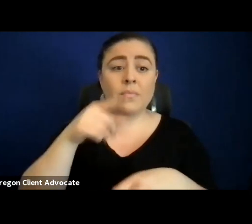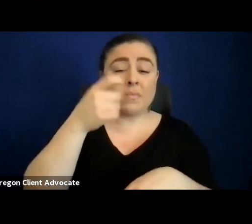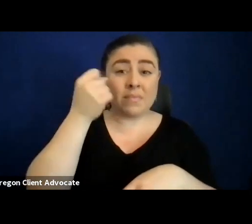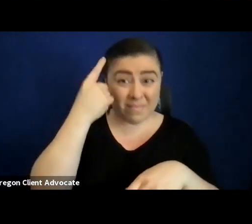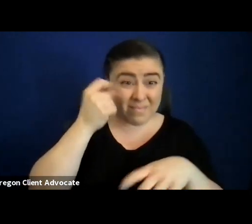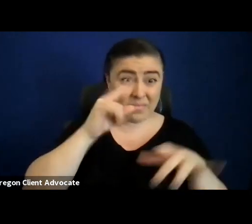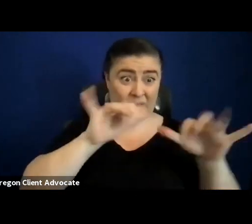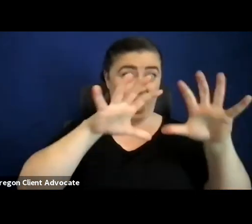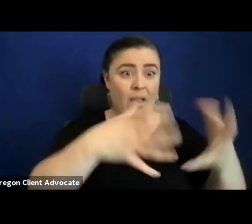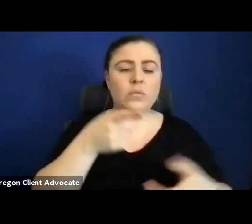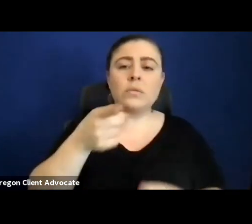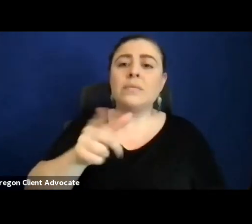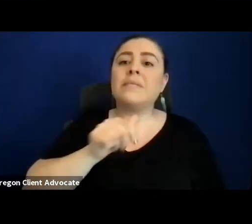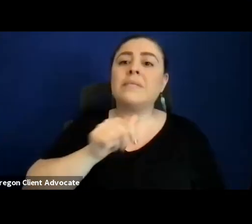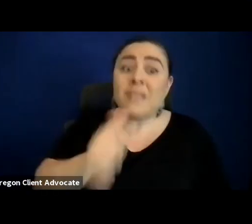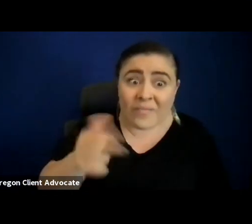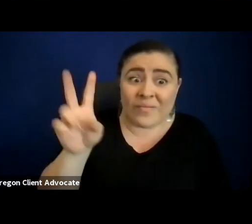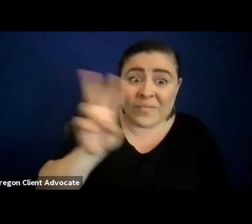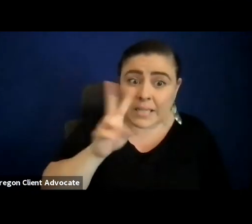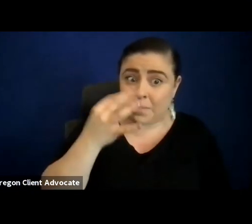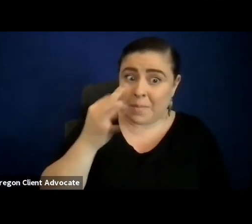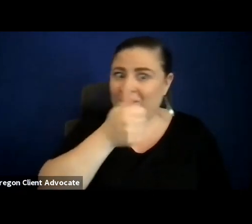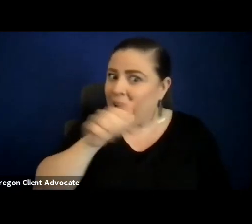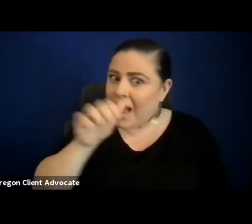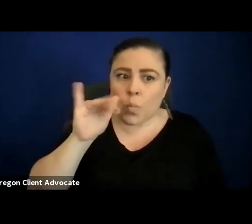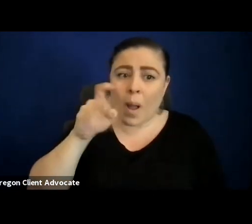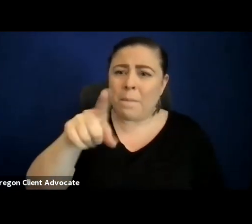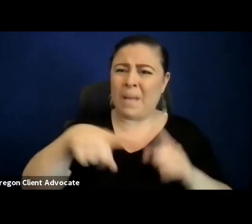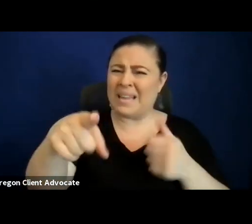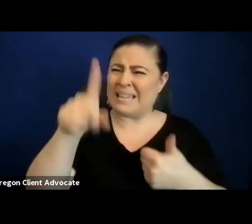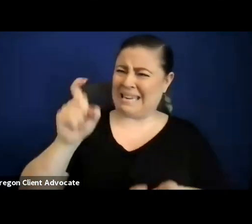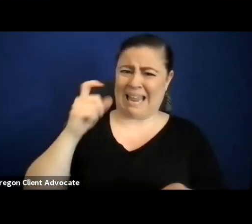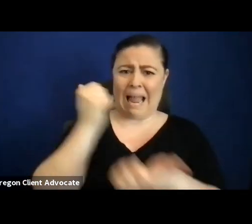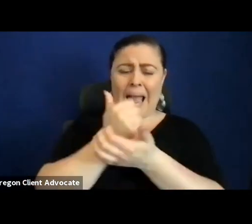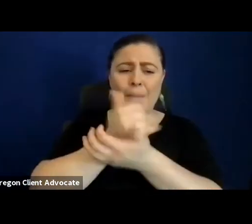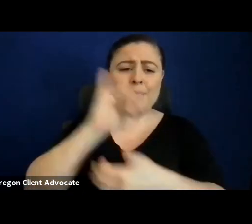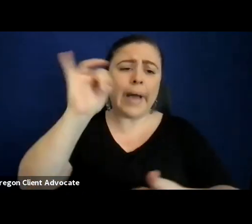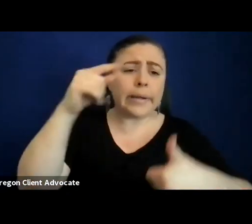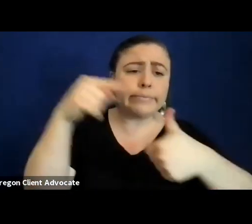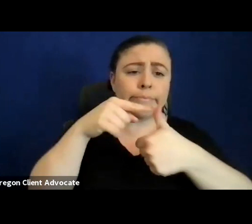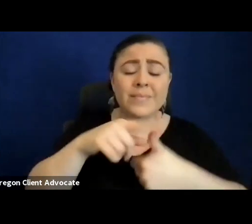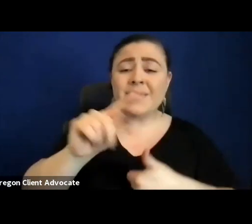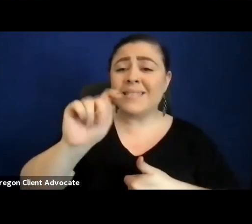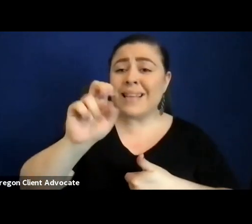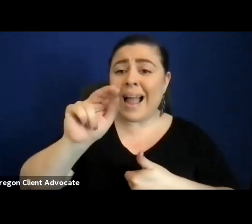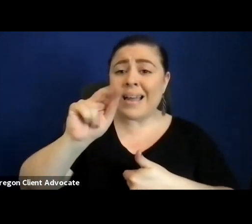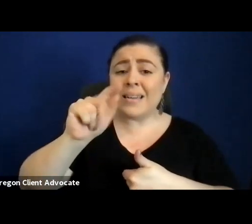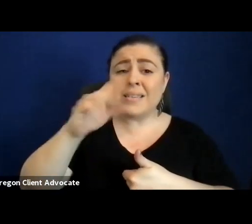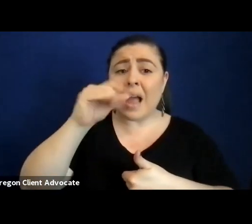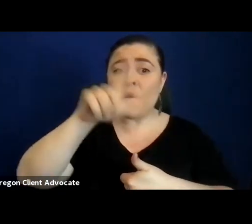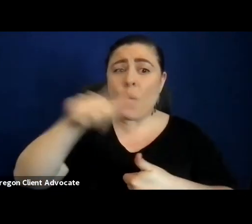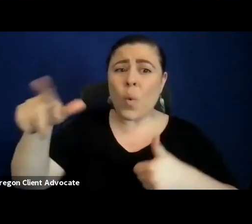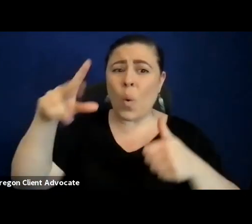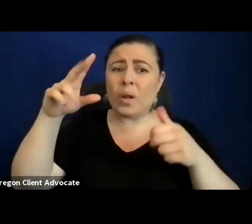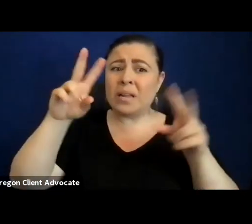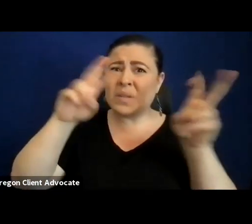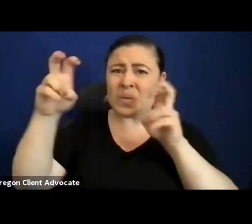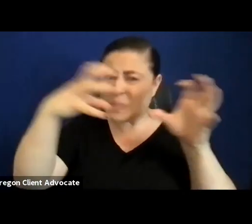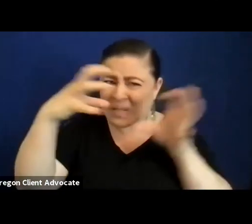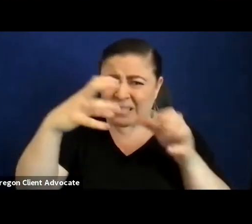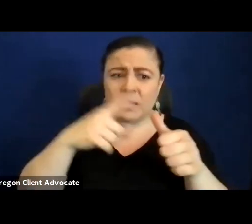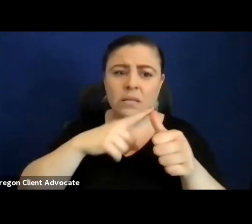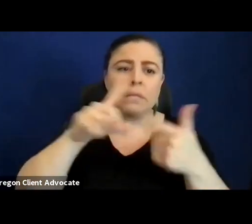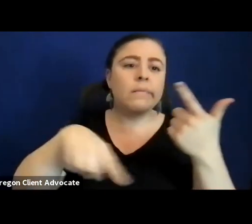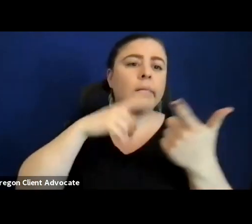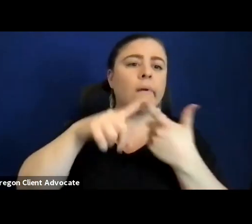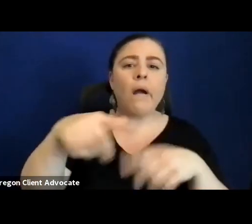you and be your deaf interpreter at an appointment. And if you're not a victim of any crime and you have a